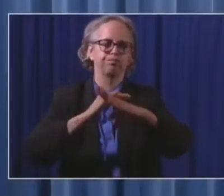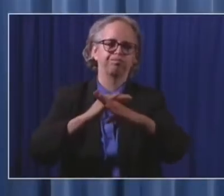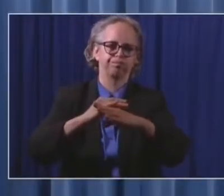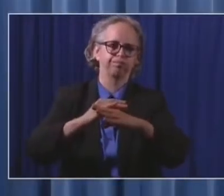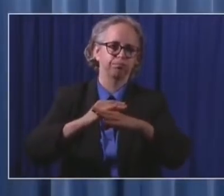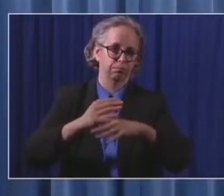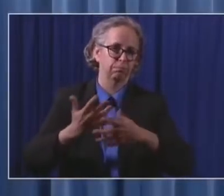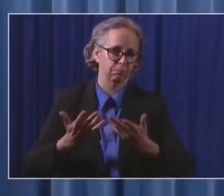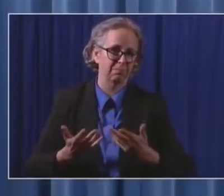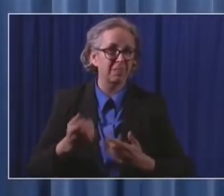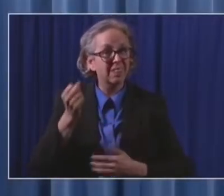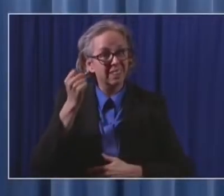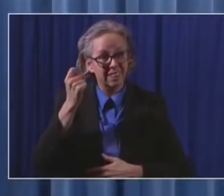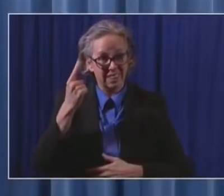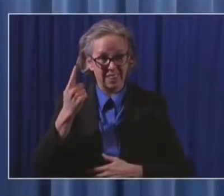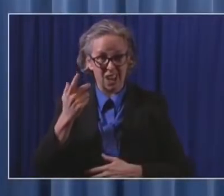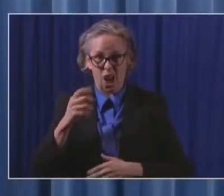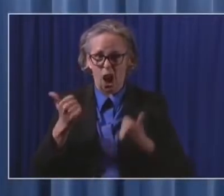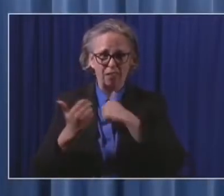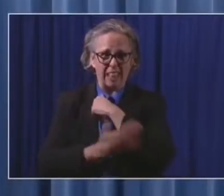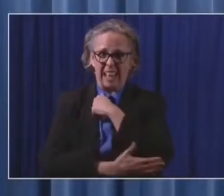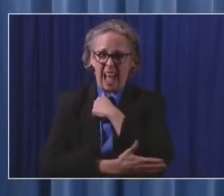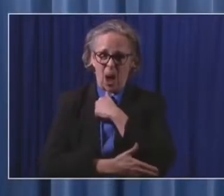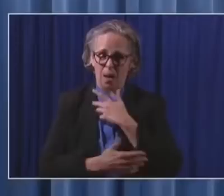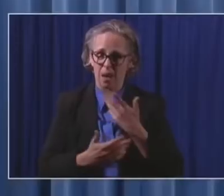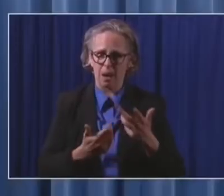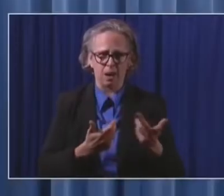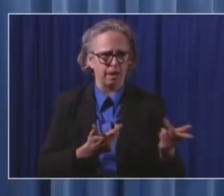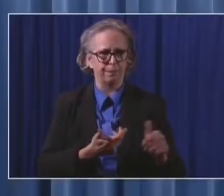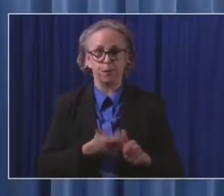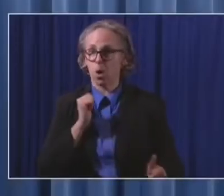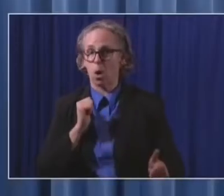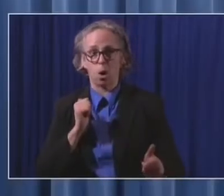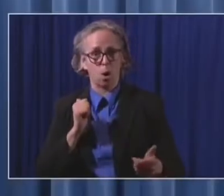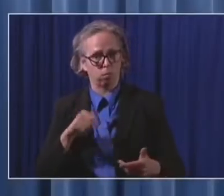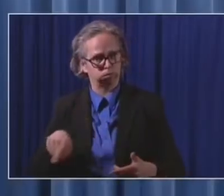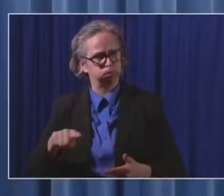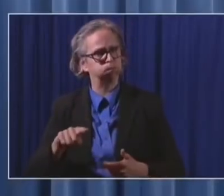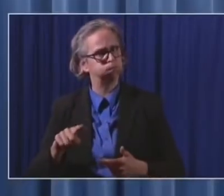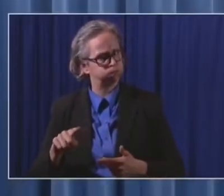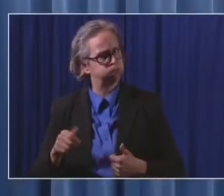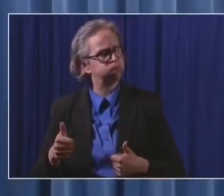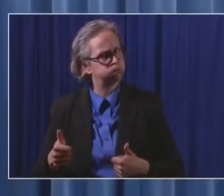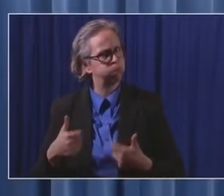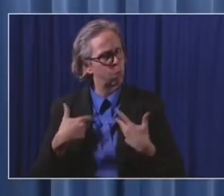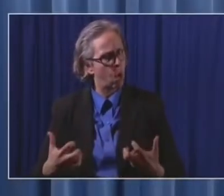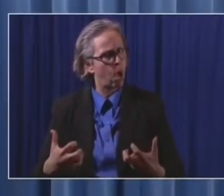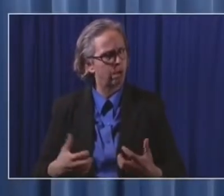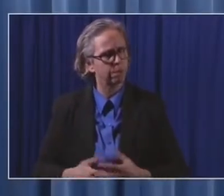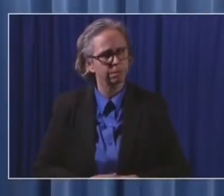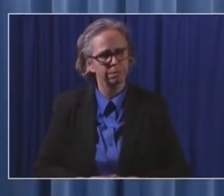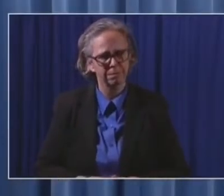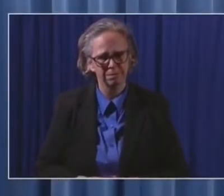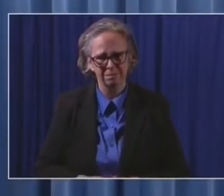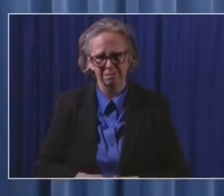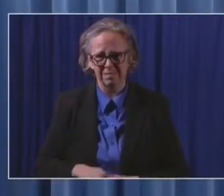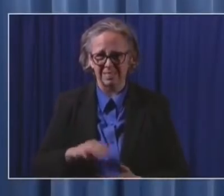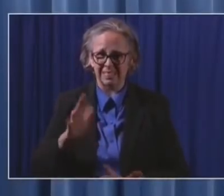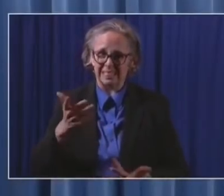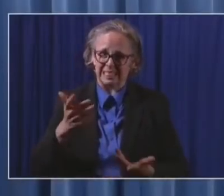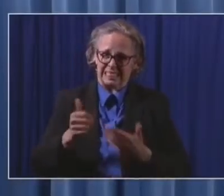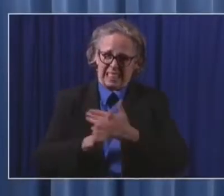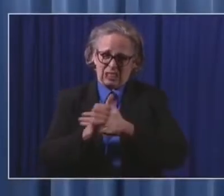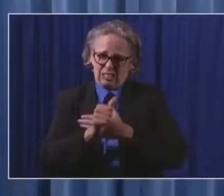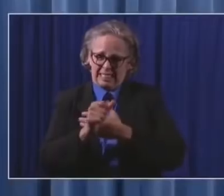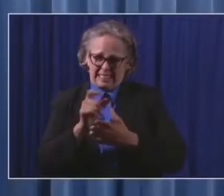impact that we have. And so there's a real opportunity in these other counties to avoid getting to the red